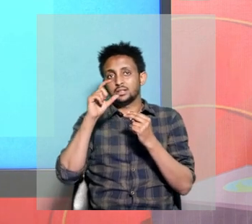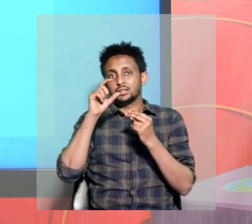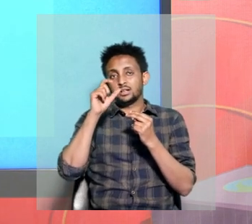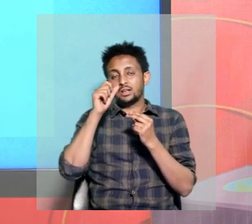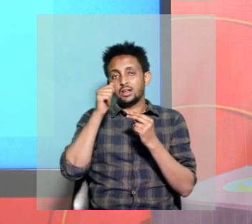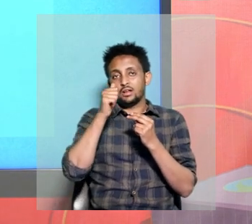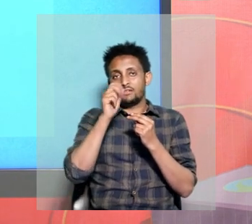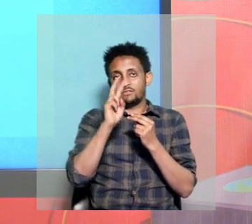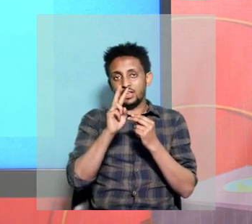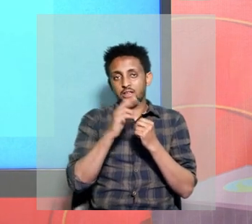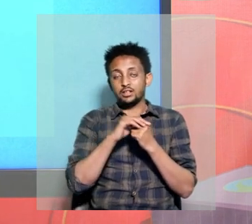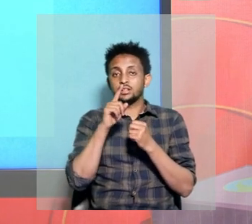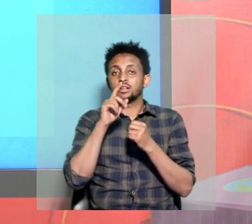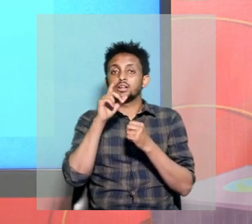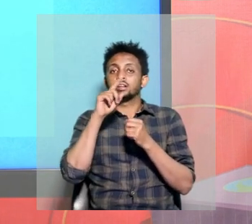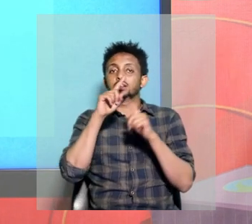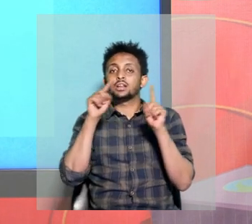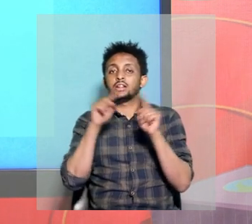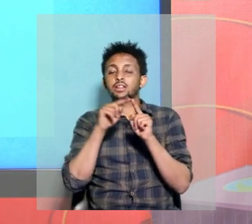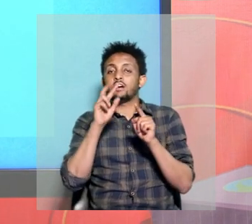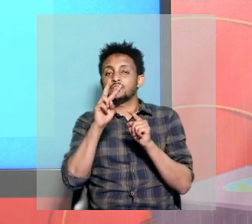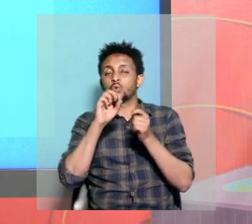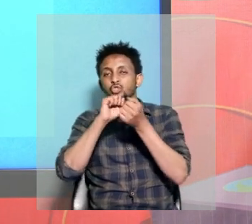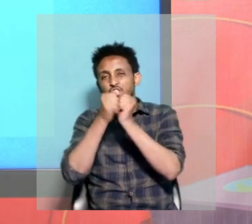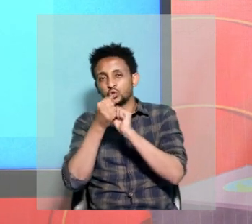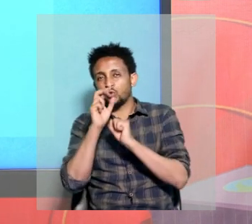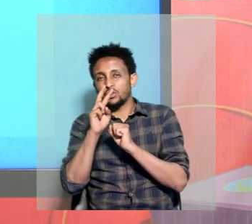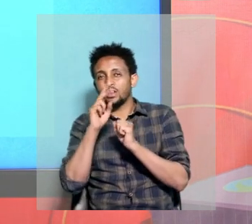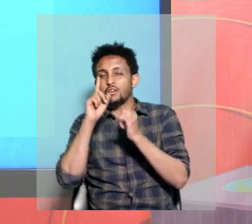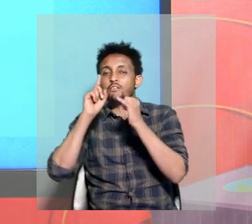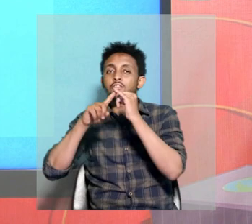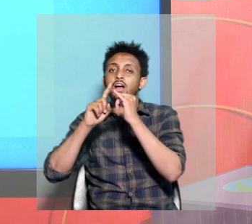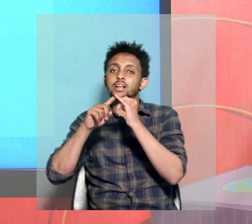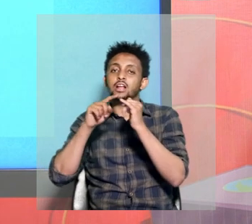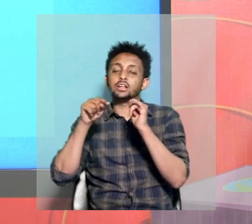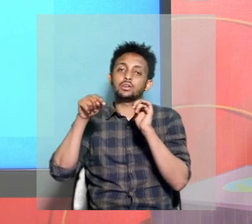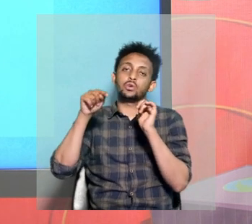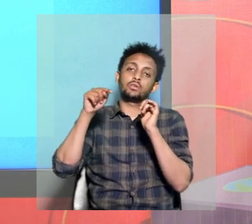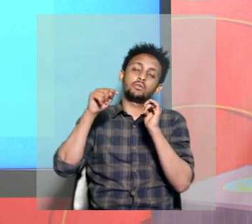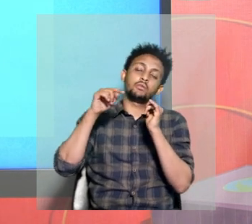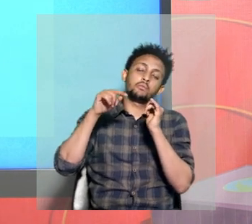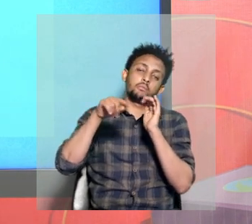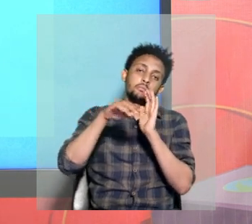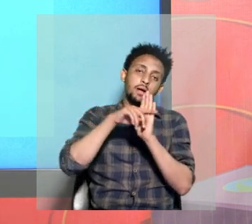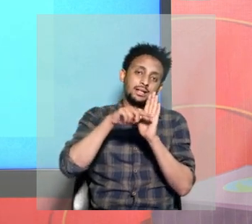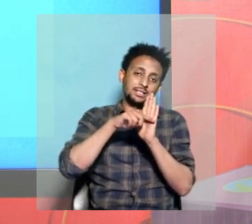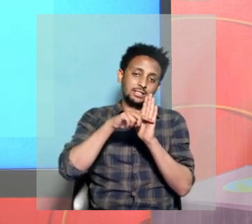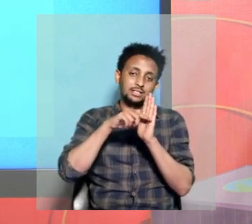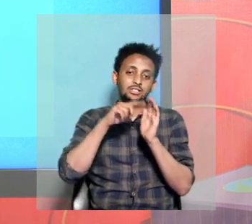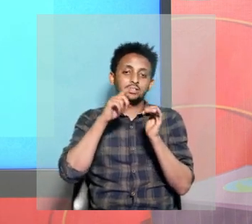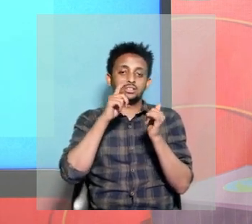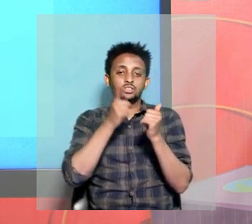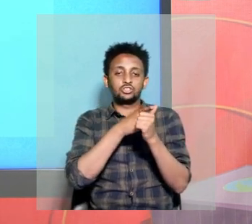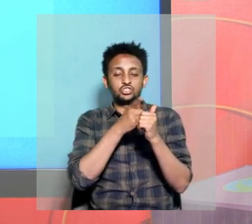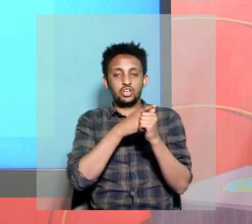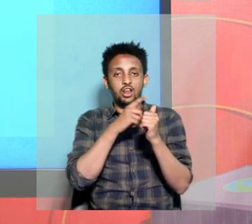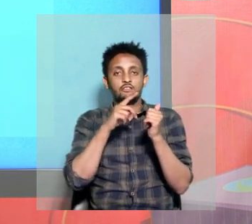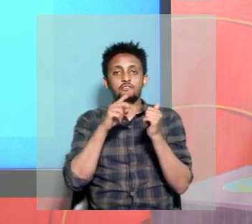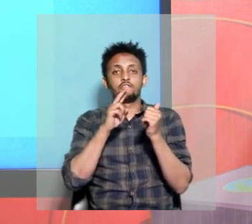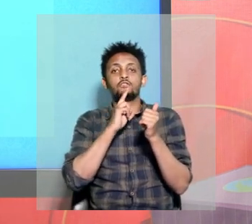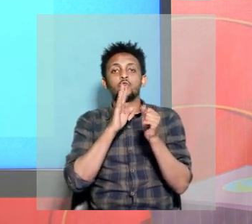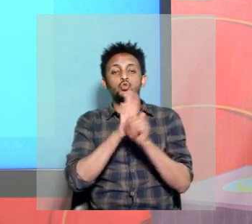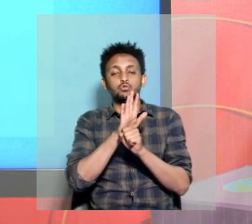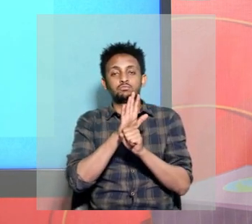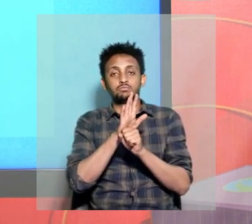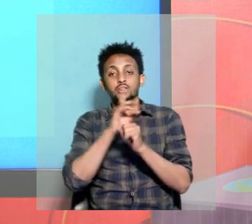earlier, and delta V, or change of volume, is the final volume minus the initial volume. And we know that the final volume is 5,